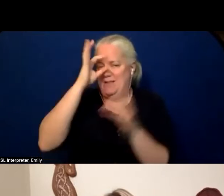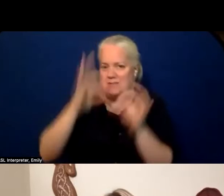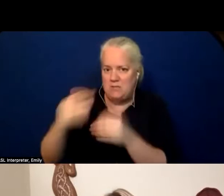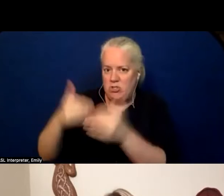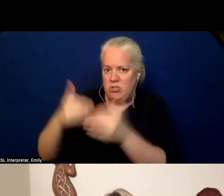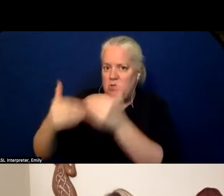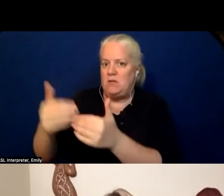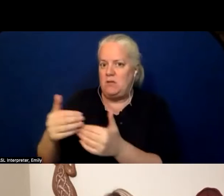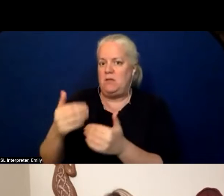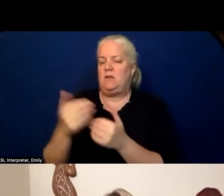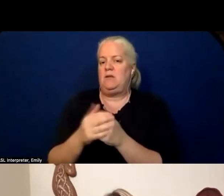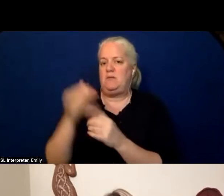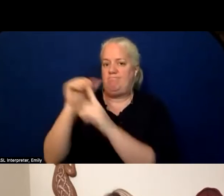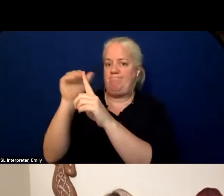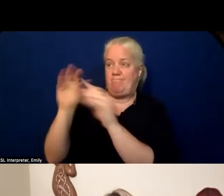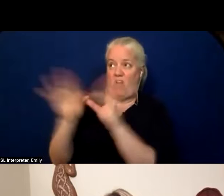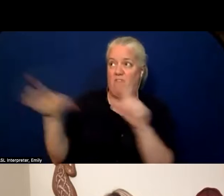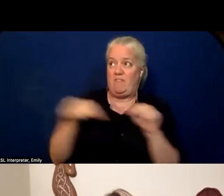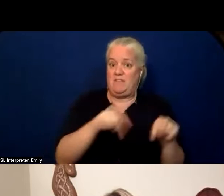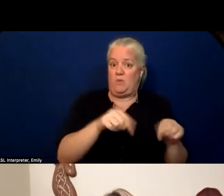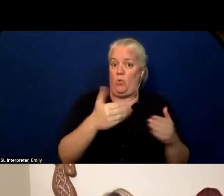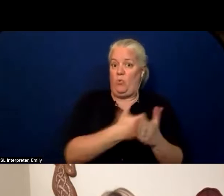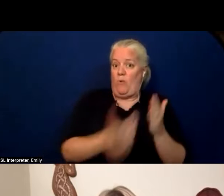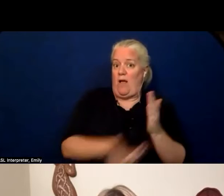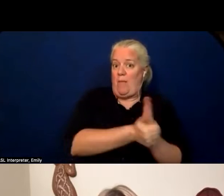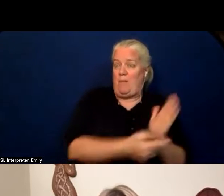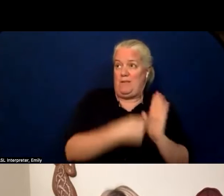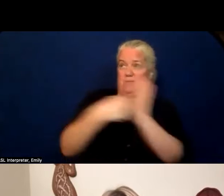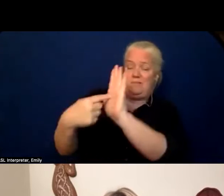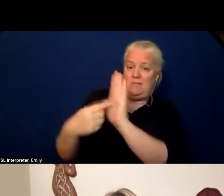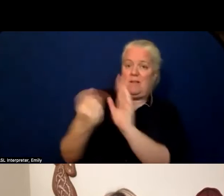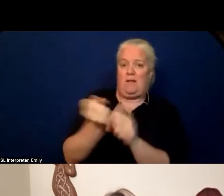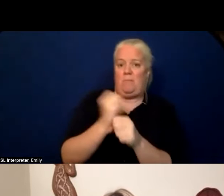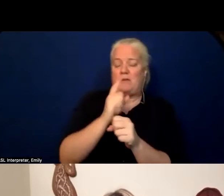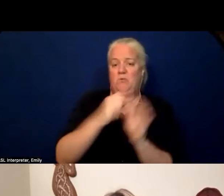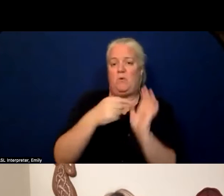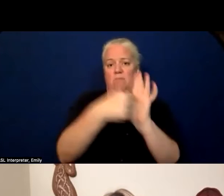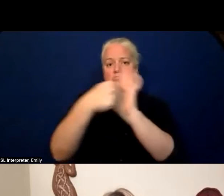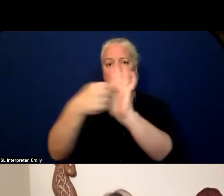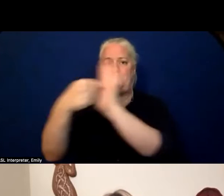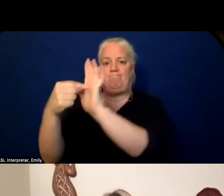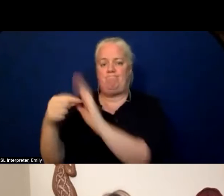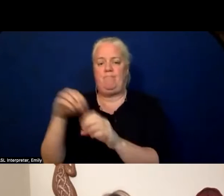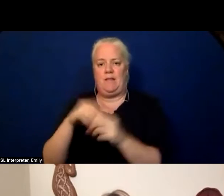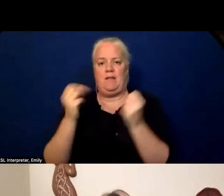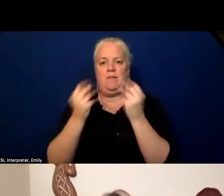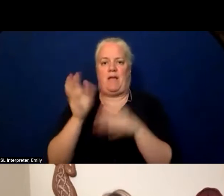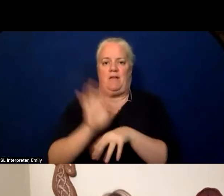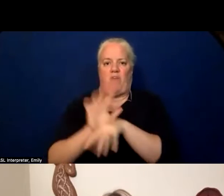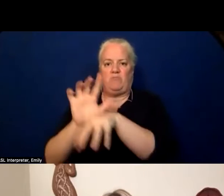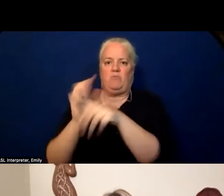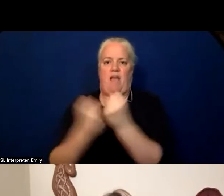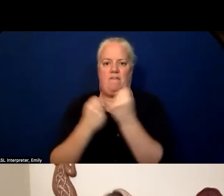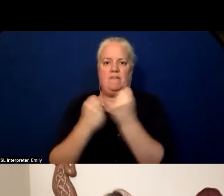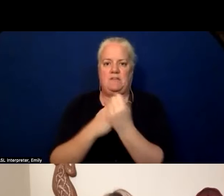obvious and bringing that to the forefront of and all of that kind of grassroots advocacy, I think is really important.